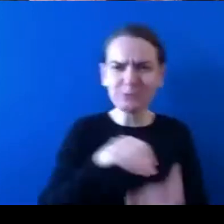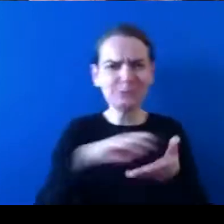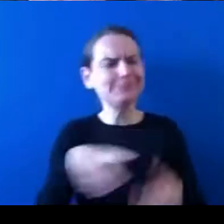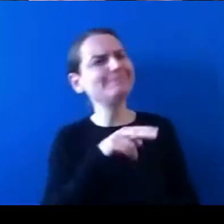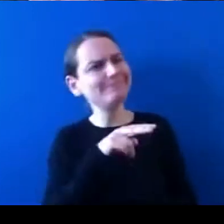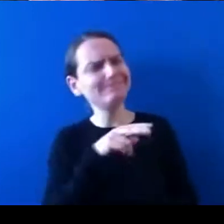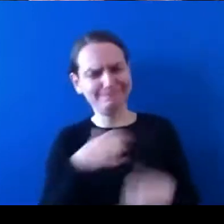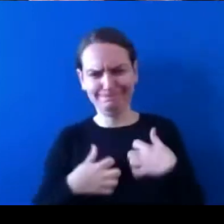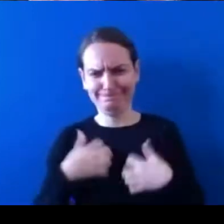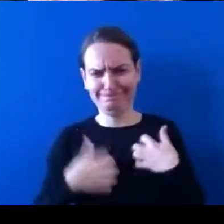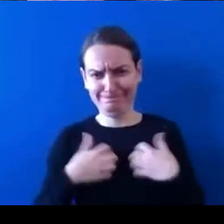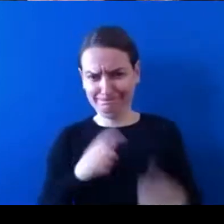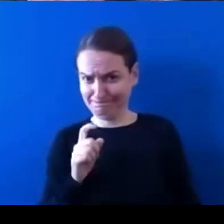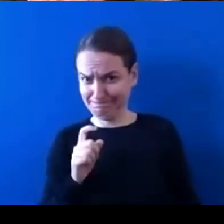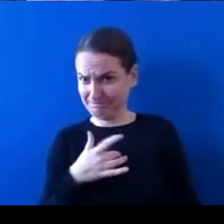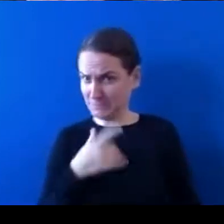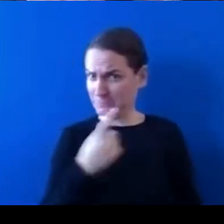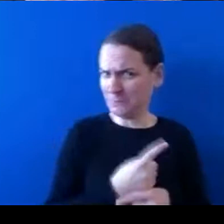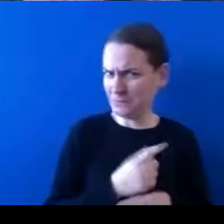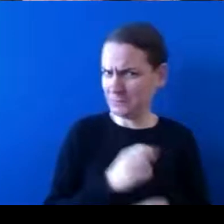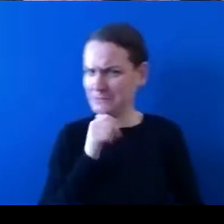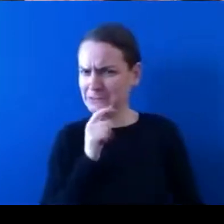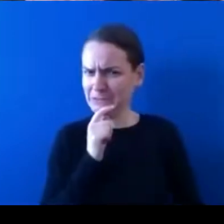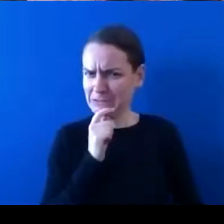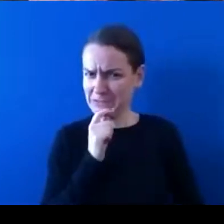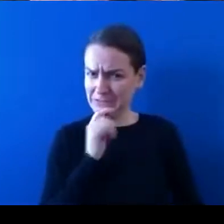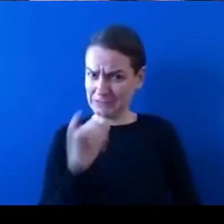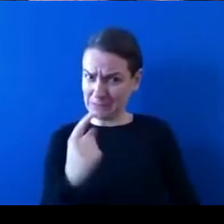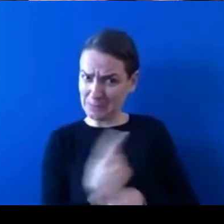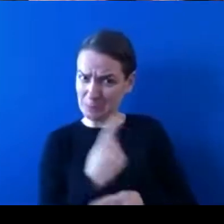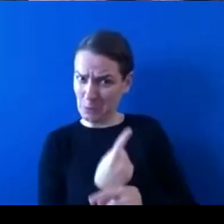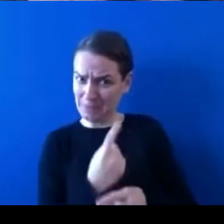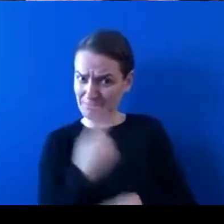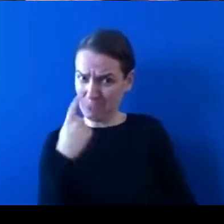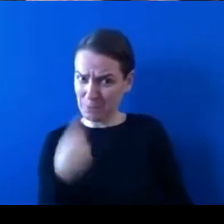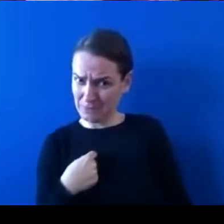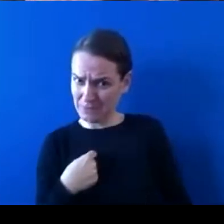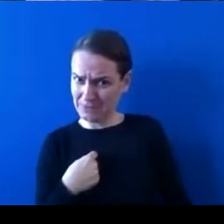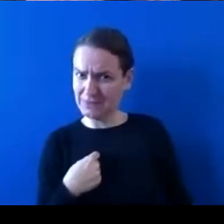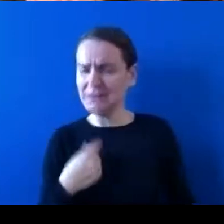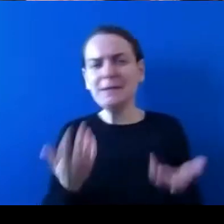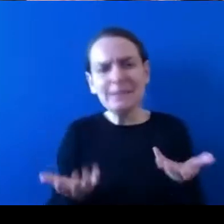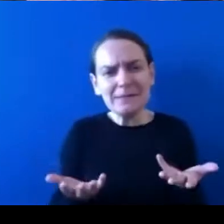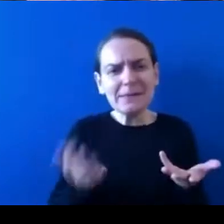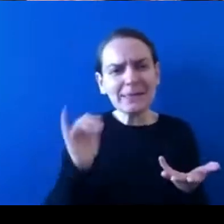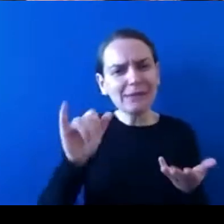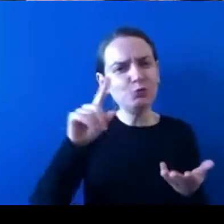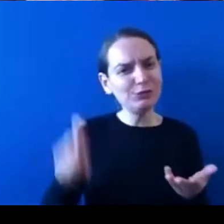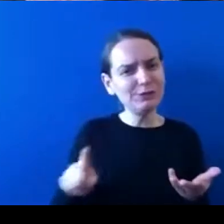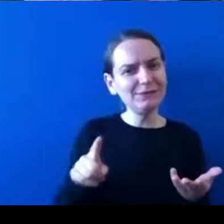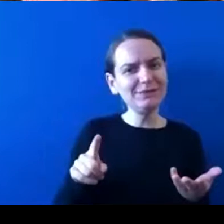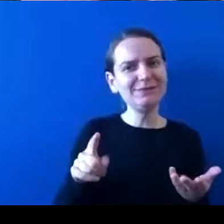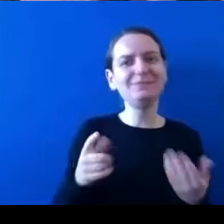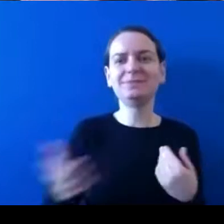next time that would happen to the student, she would be a little more assertive in saying, I don't really need help. This is where I